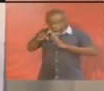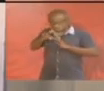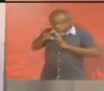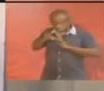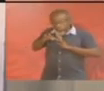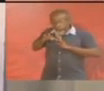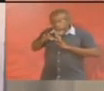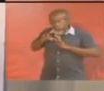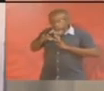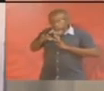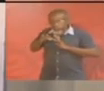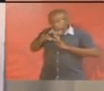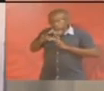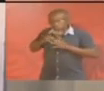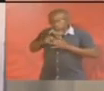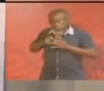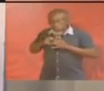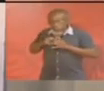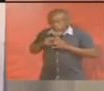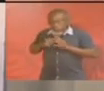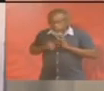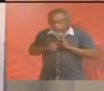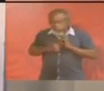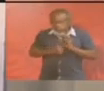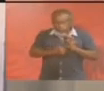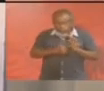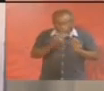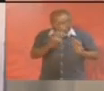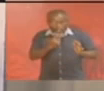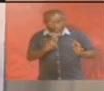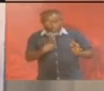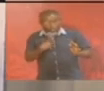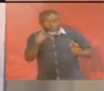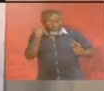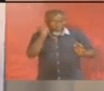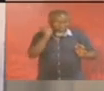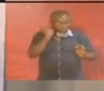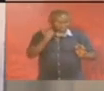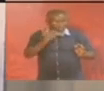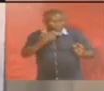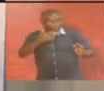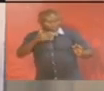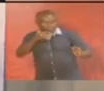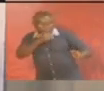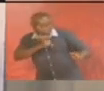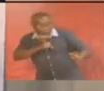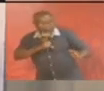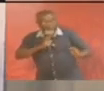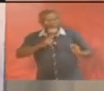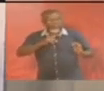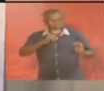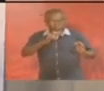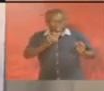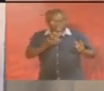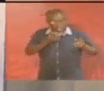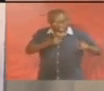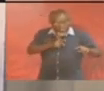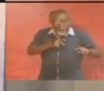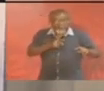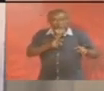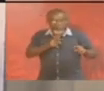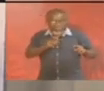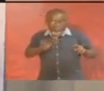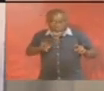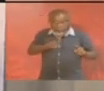exposure and your manifestation of symptoms, your showing symptoms, is your incubation period. That, in coronavirus